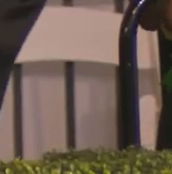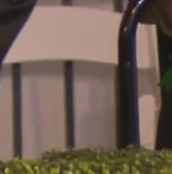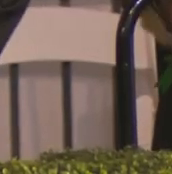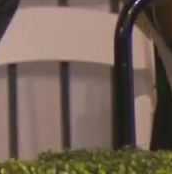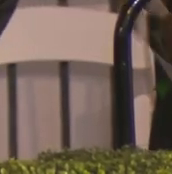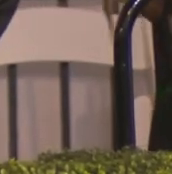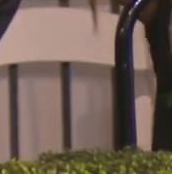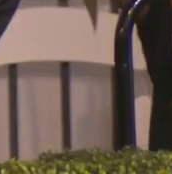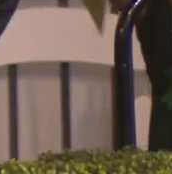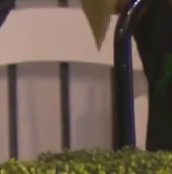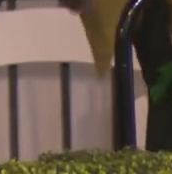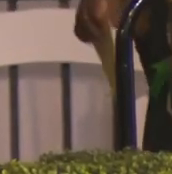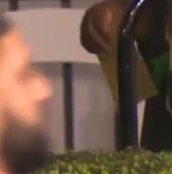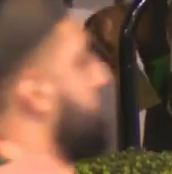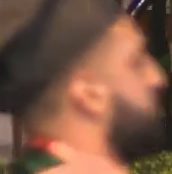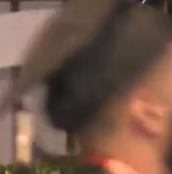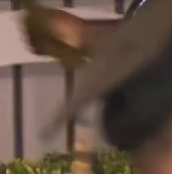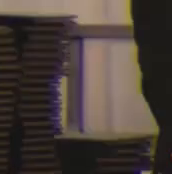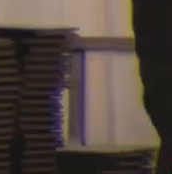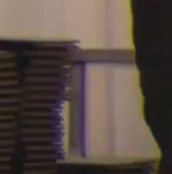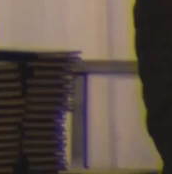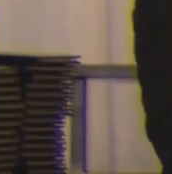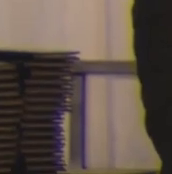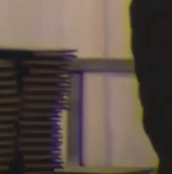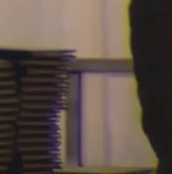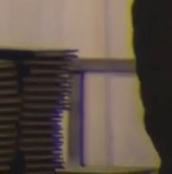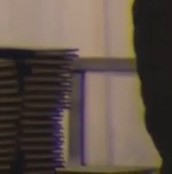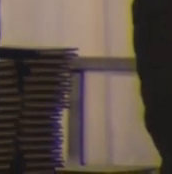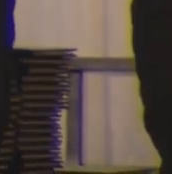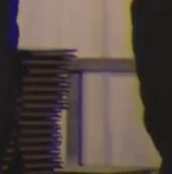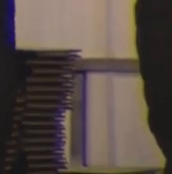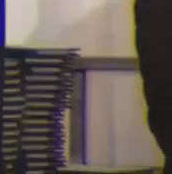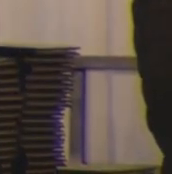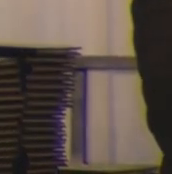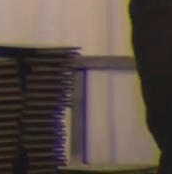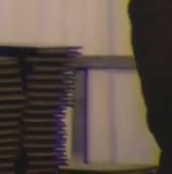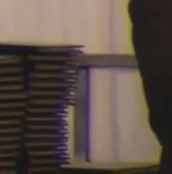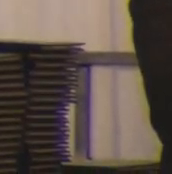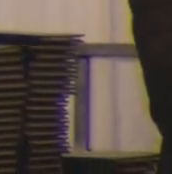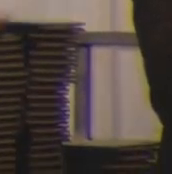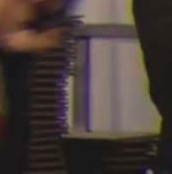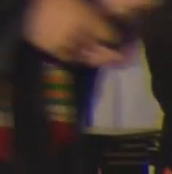Jacqueline Alexandria Ponce. Pedro Eduardo Gutierrez.